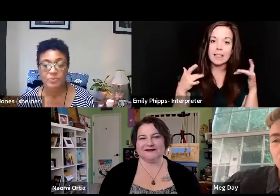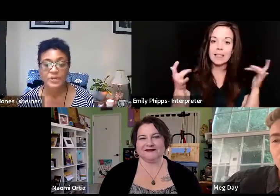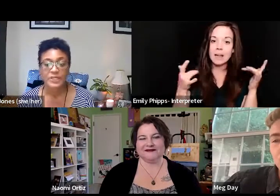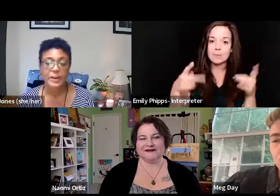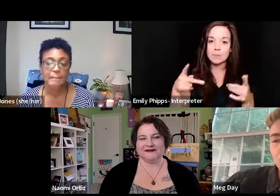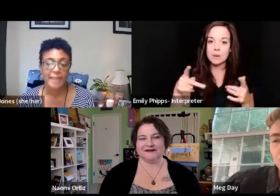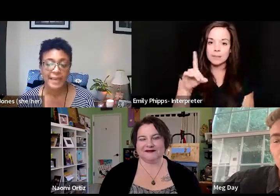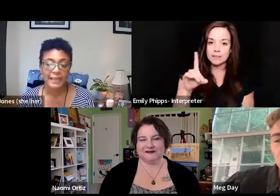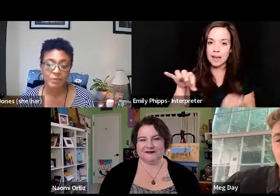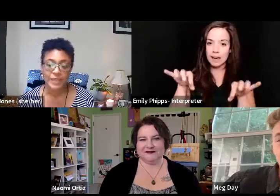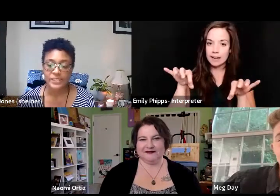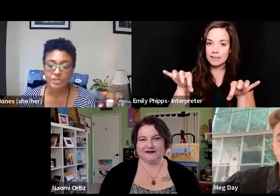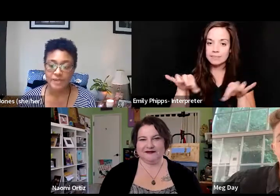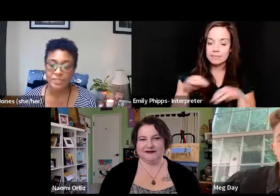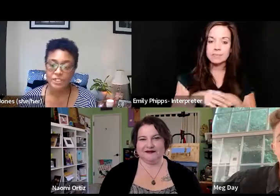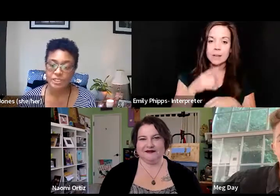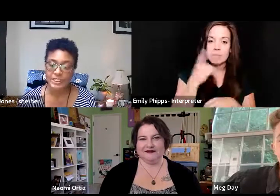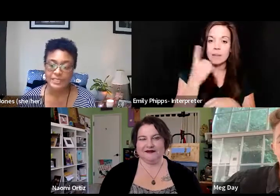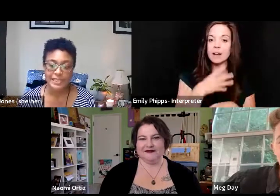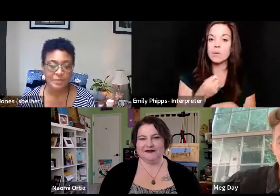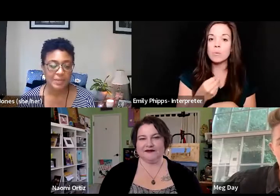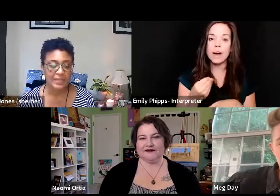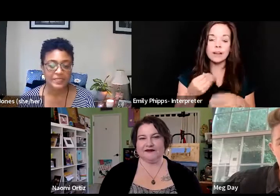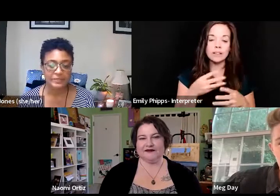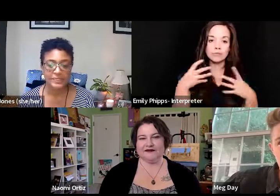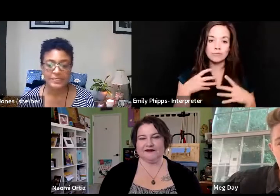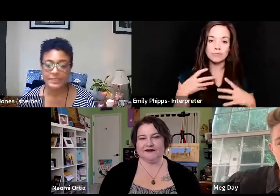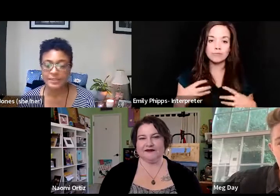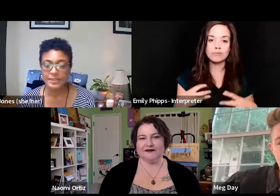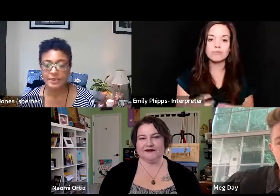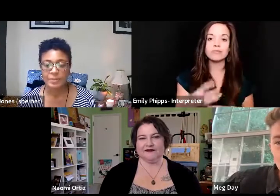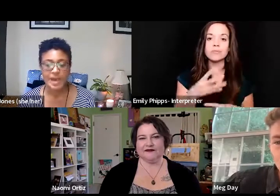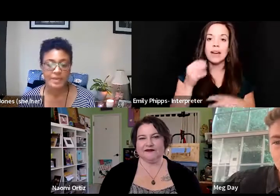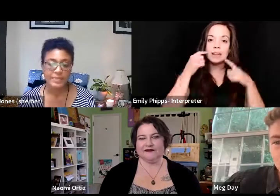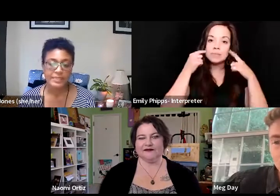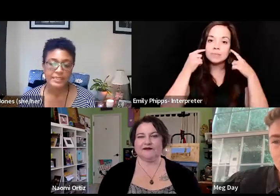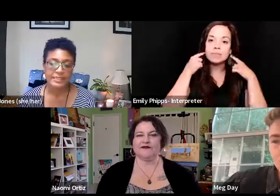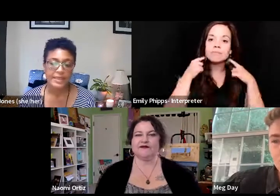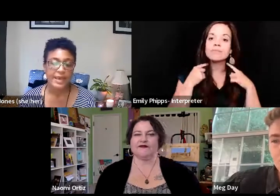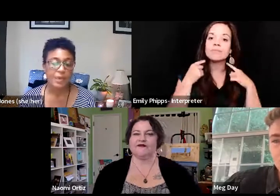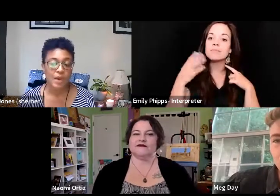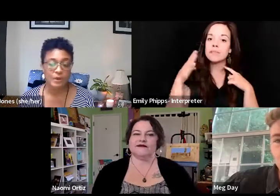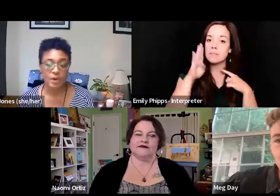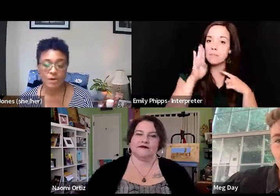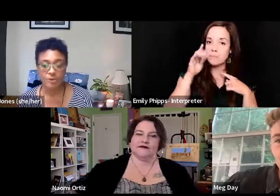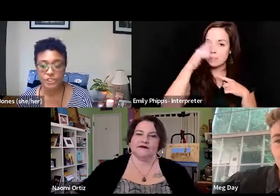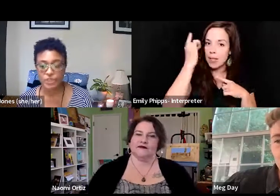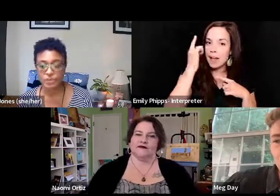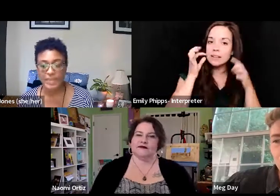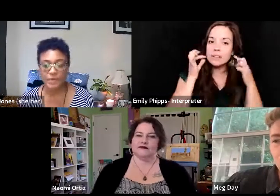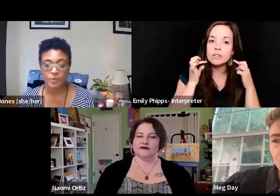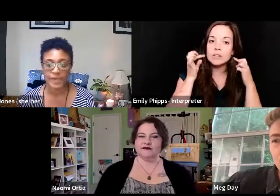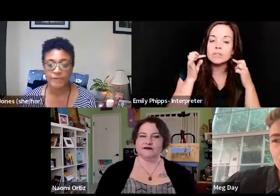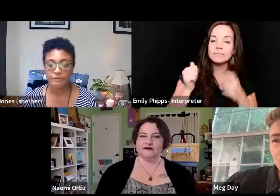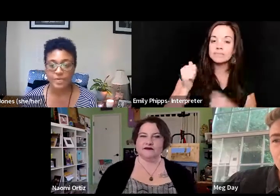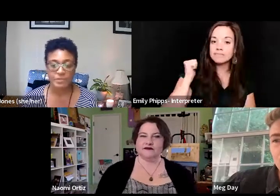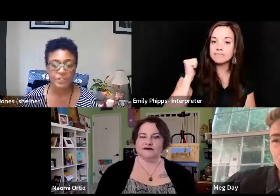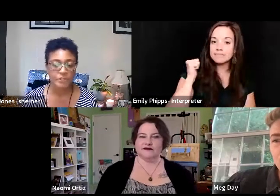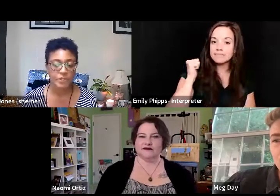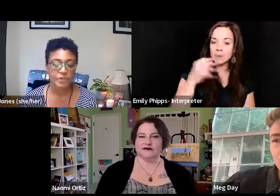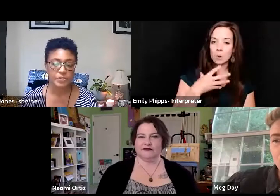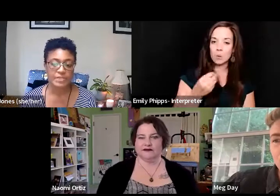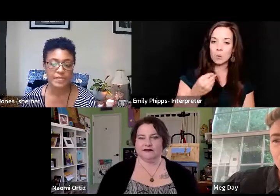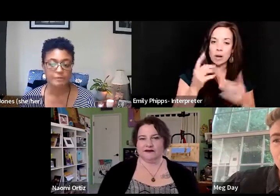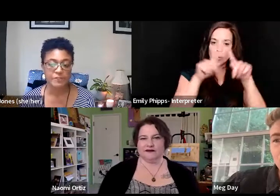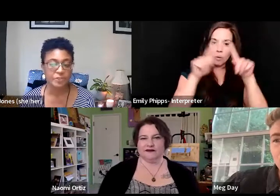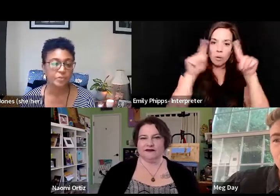I'm wearing a Black and white striped shirt and dangling Black earrings. Behind me is a white wall with two Black and white framed